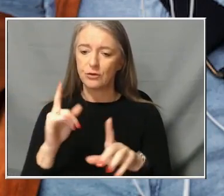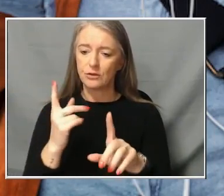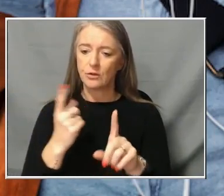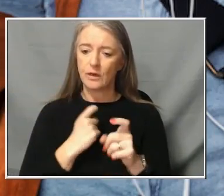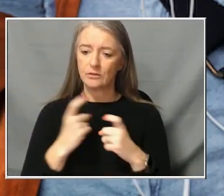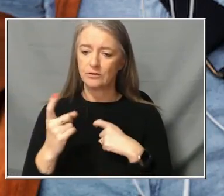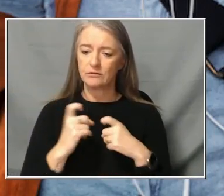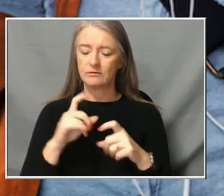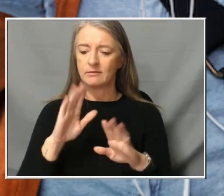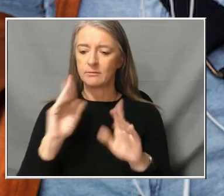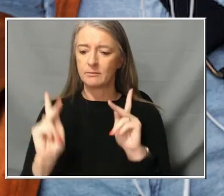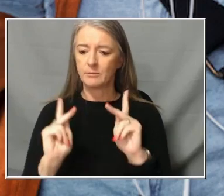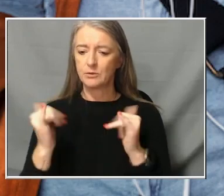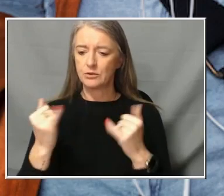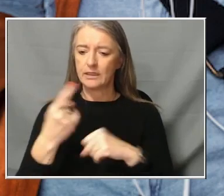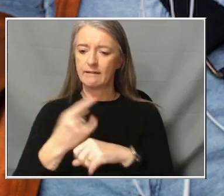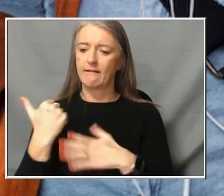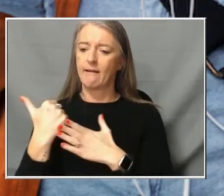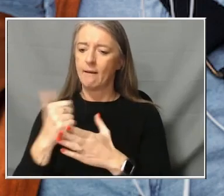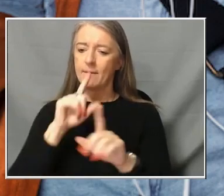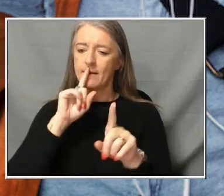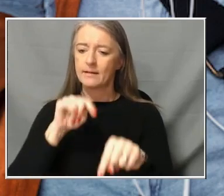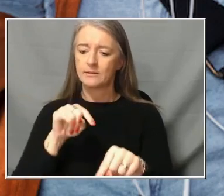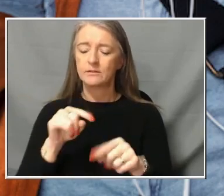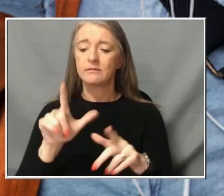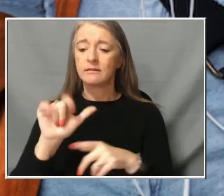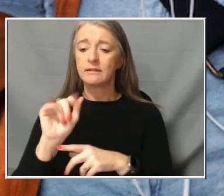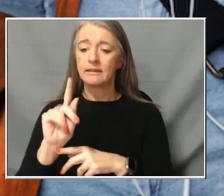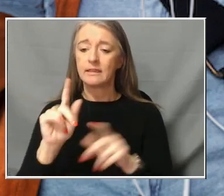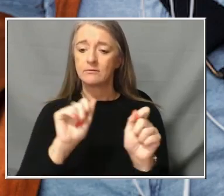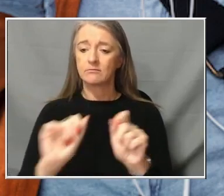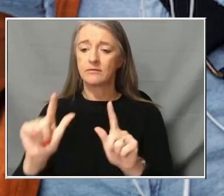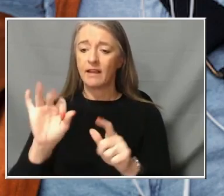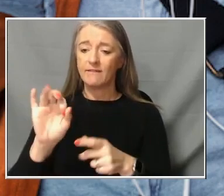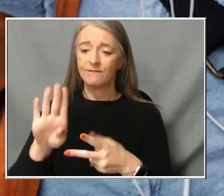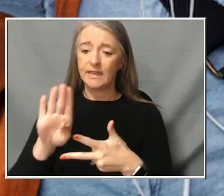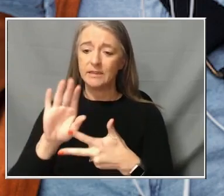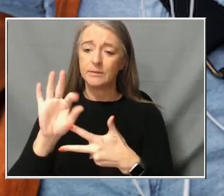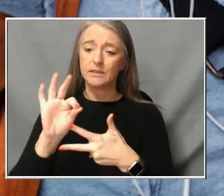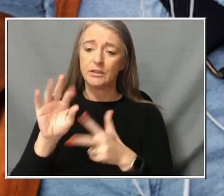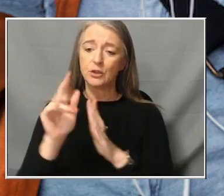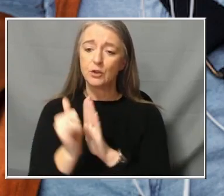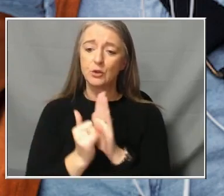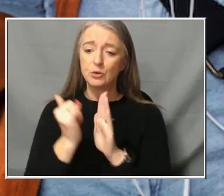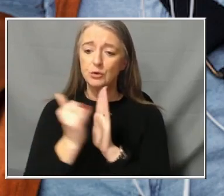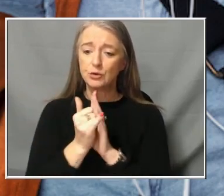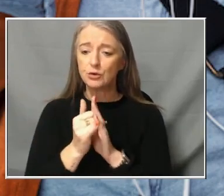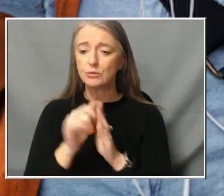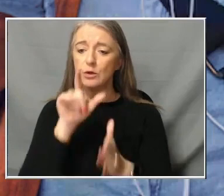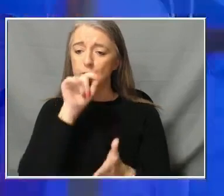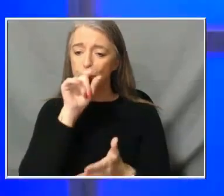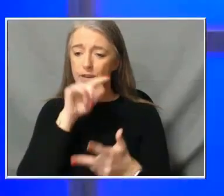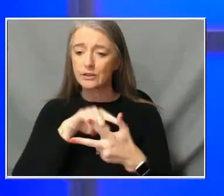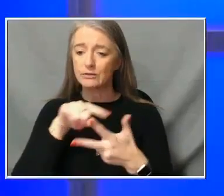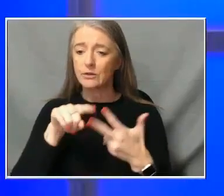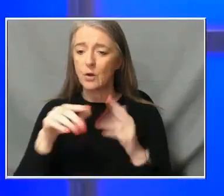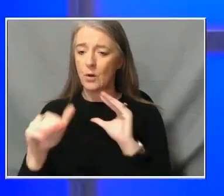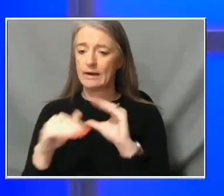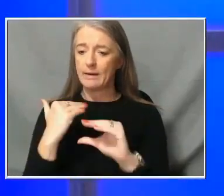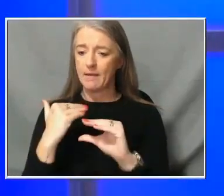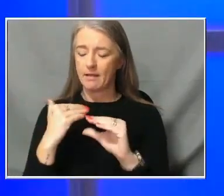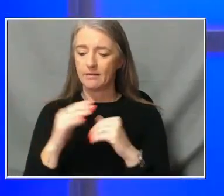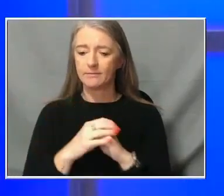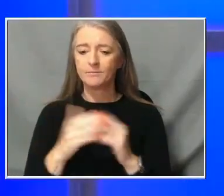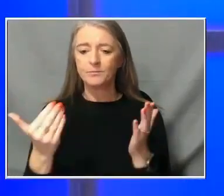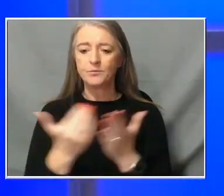help answer them. The links are right there on your screen. You can use Facebook, YouTube, Twitter, or email. Some new numbers